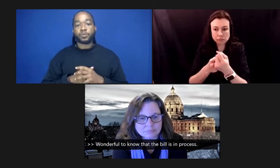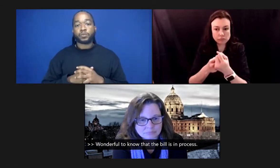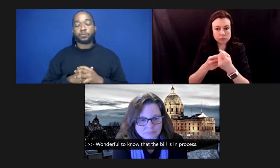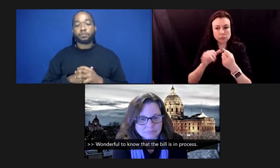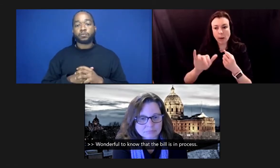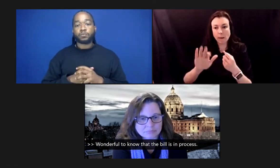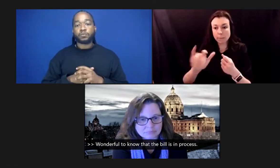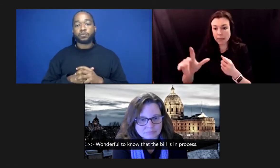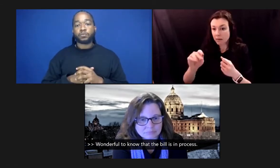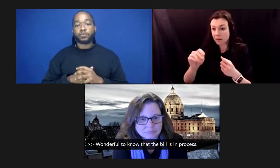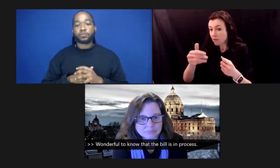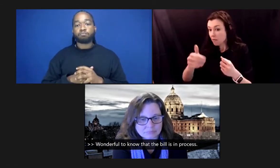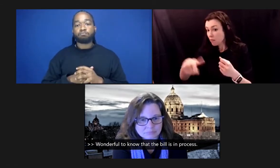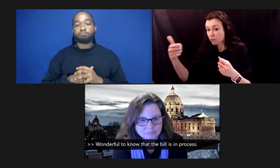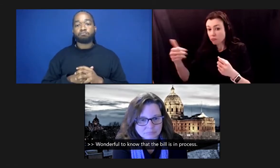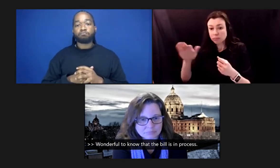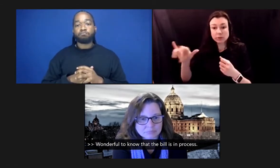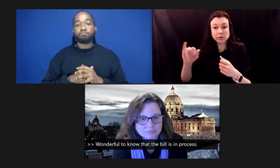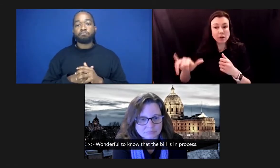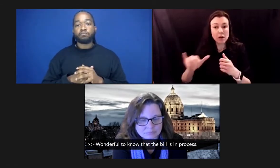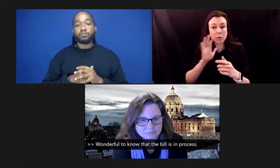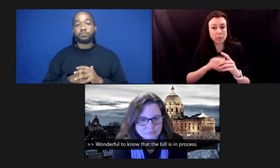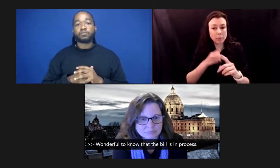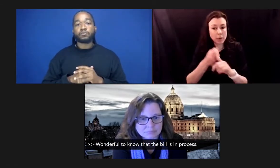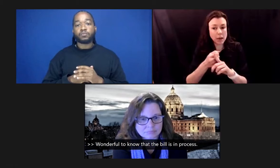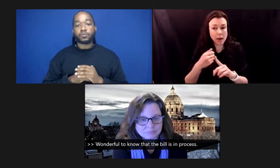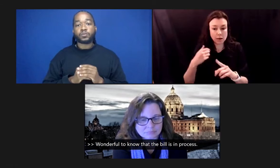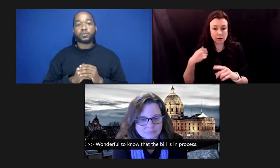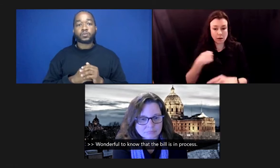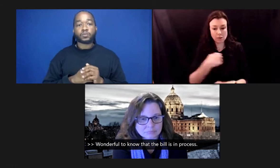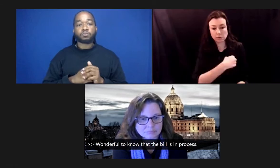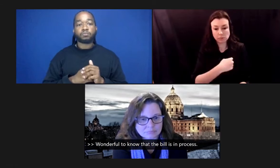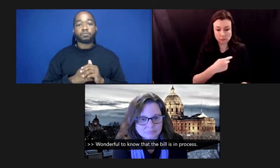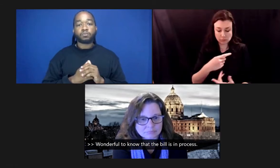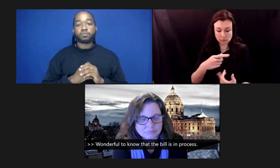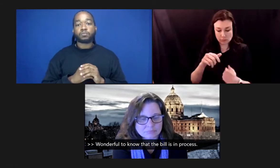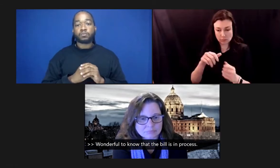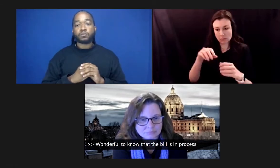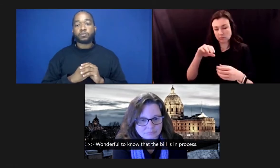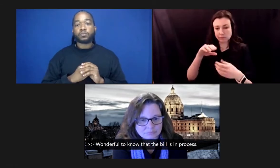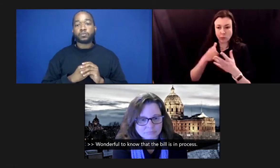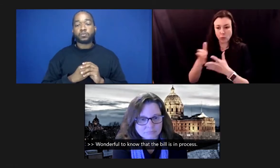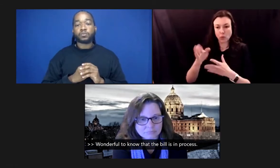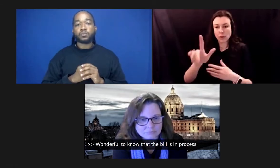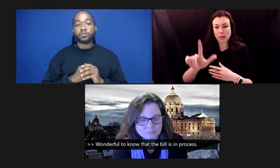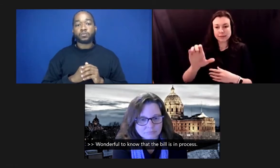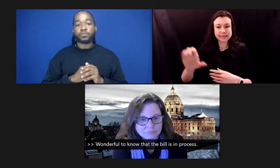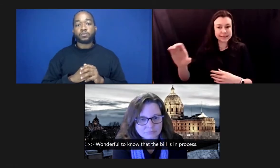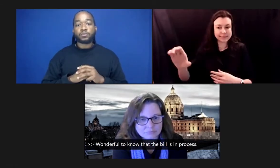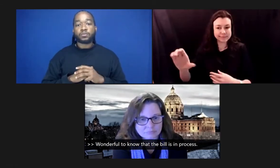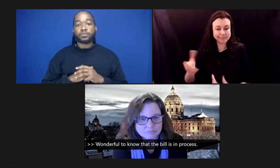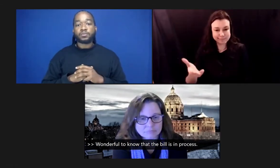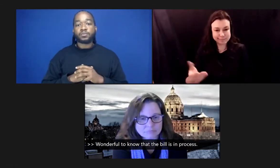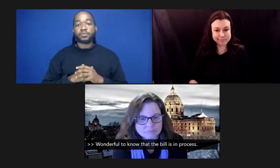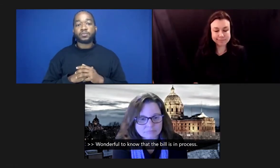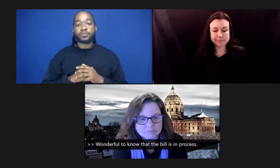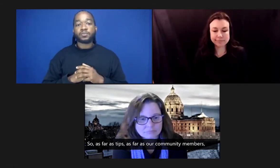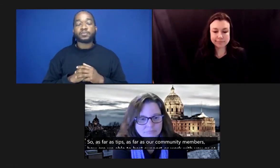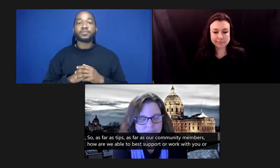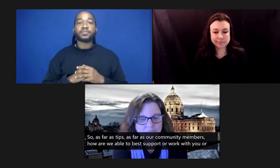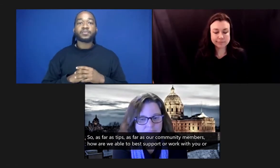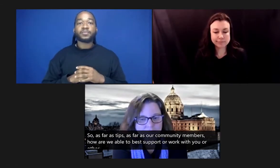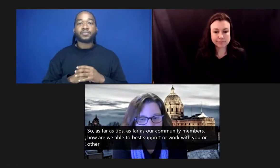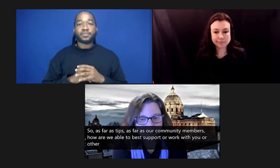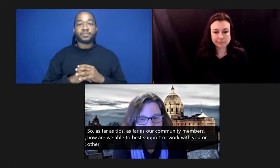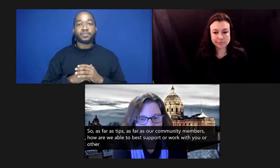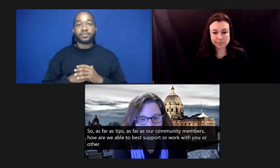how are we able to best support or work with you or other bills that may impact us, our community,